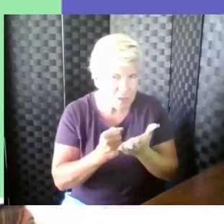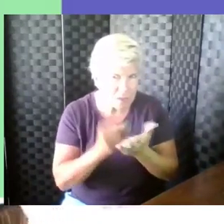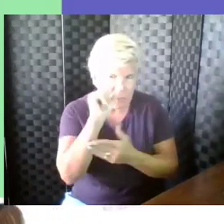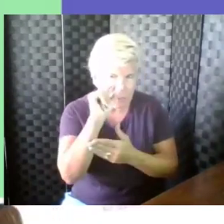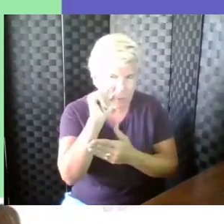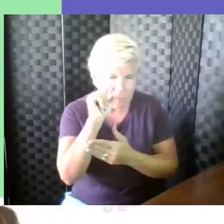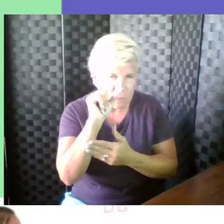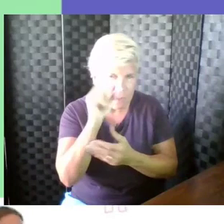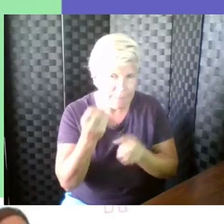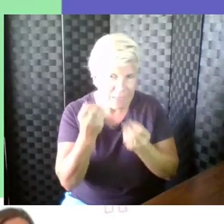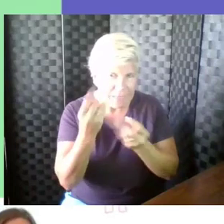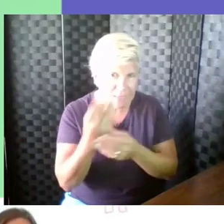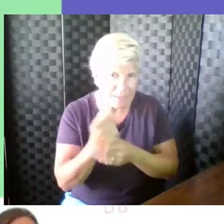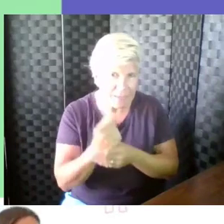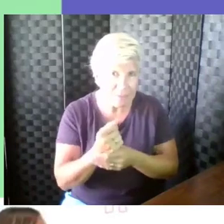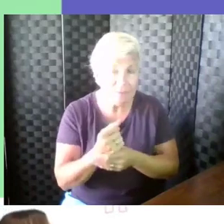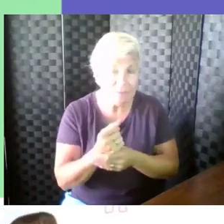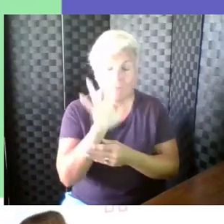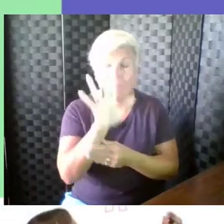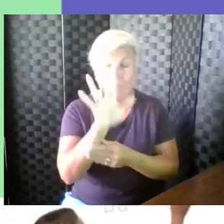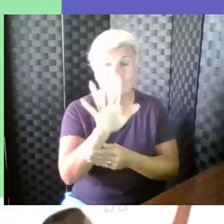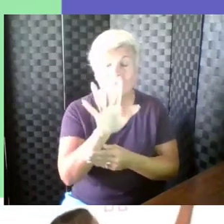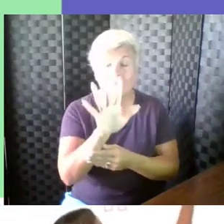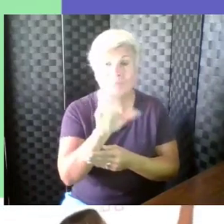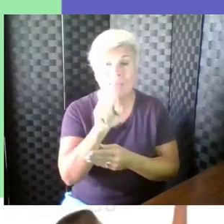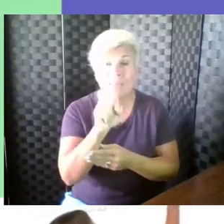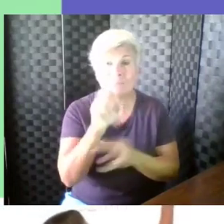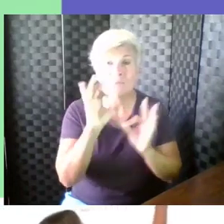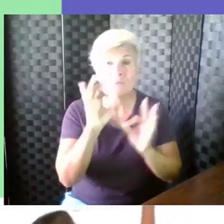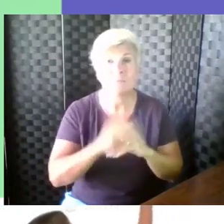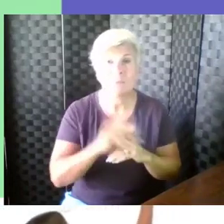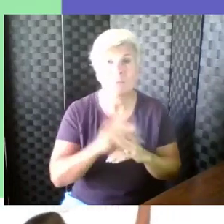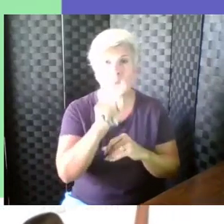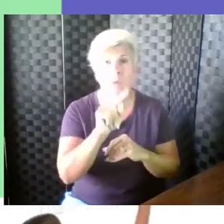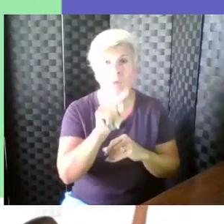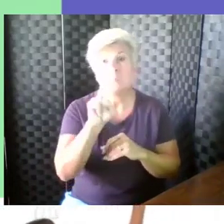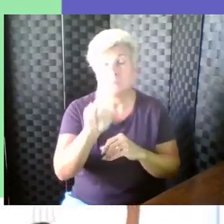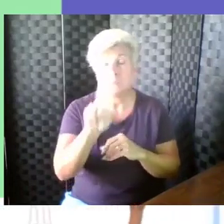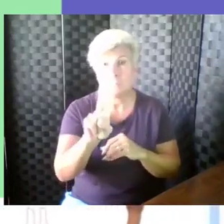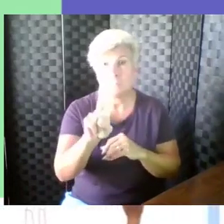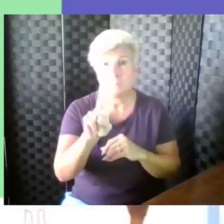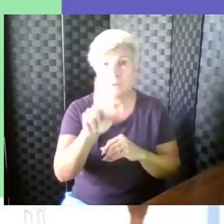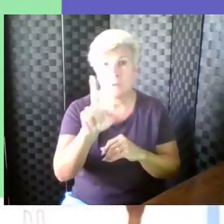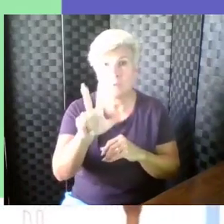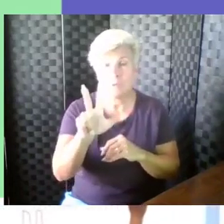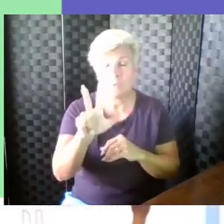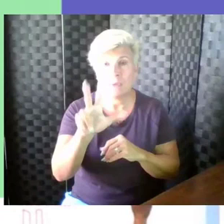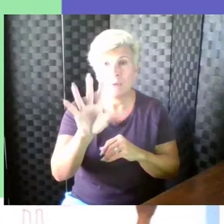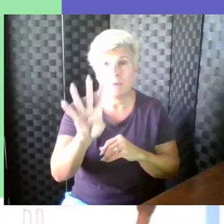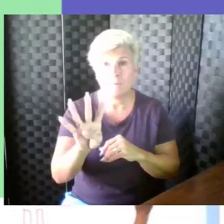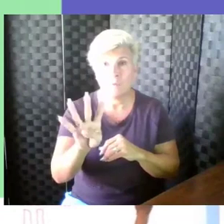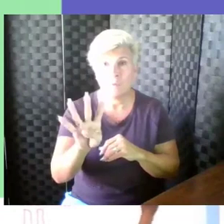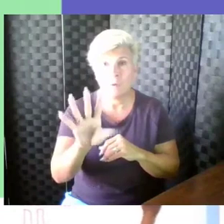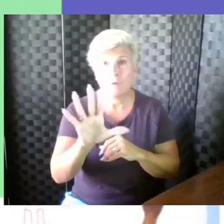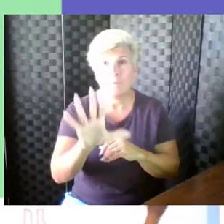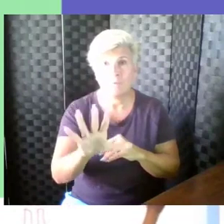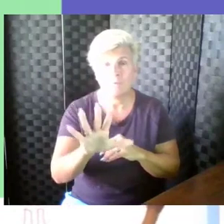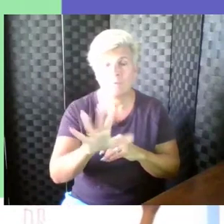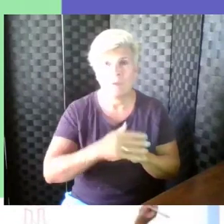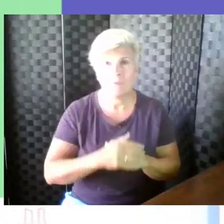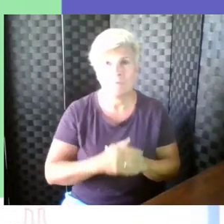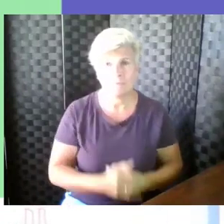cubes? Yeah, perfect. 5. Here we go. 1, 2, 3,